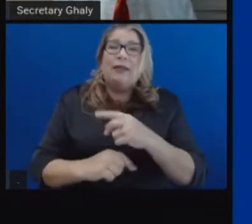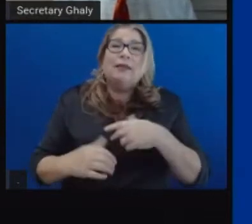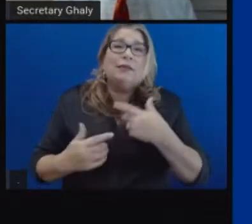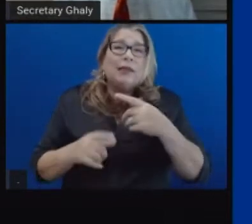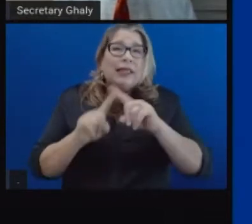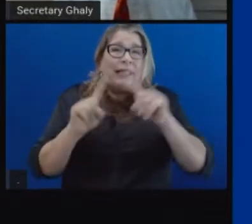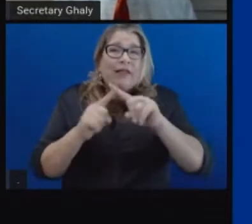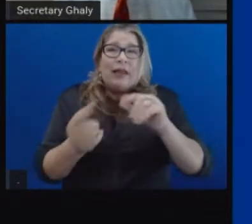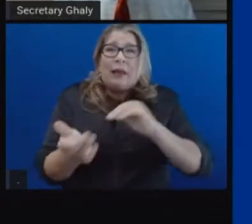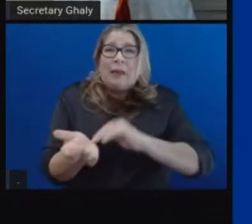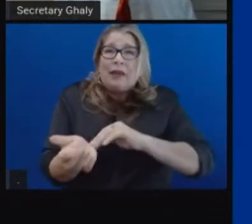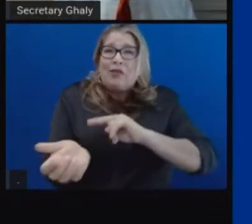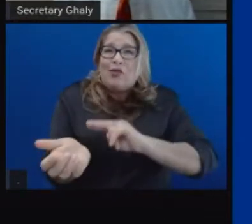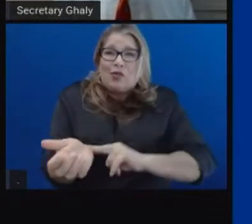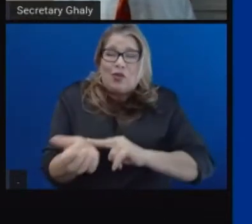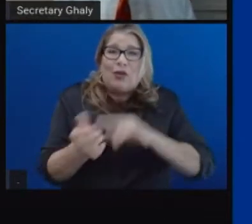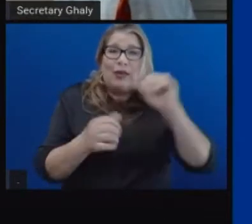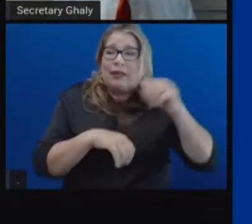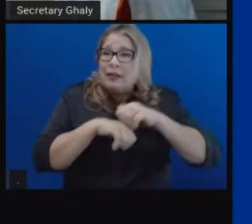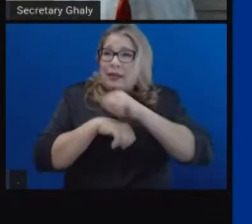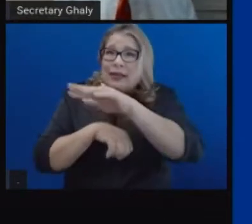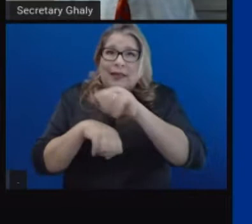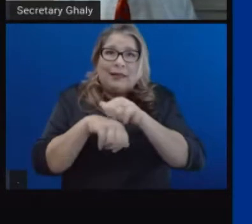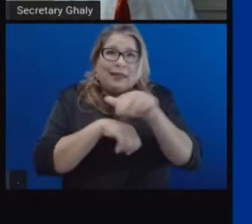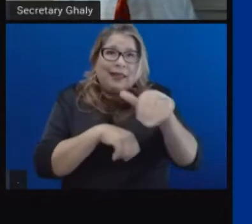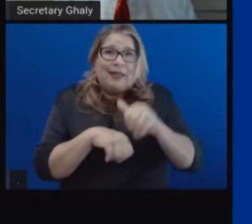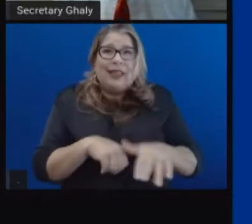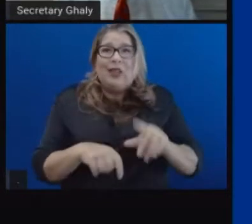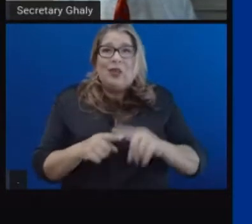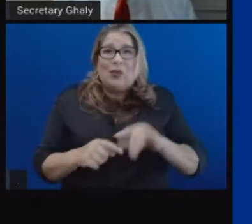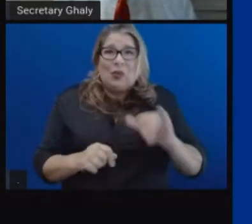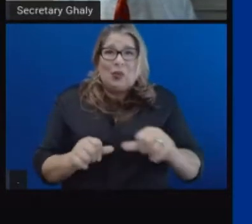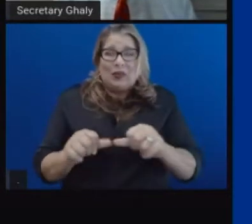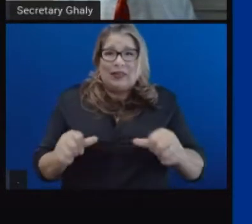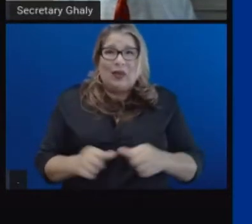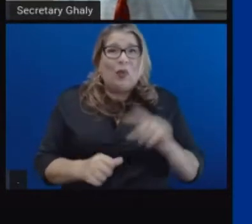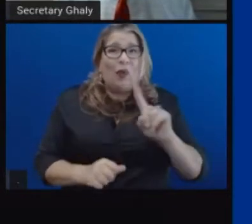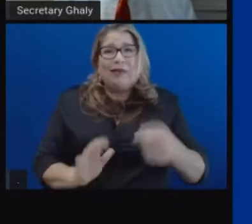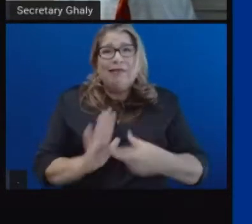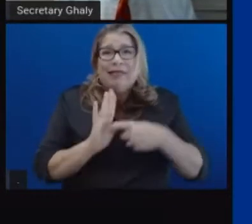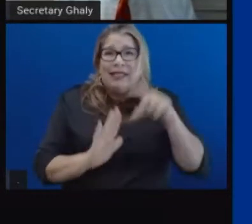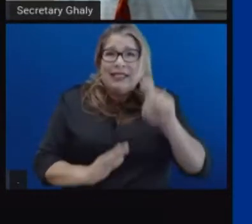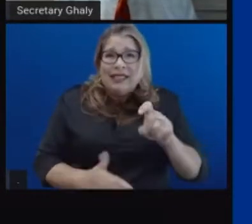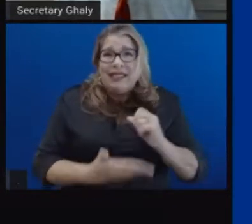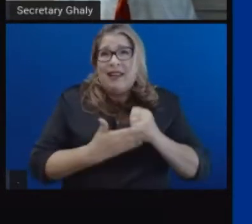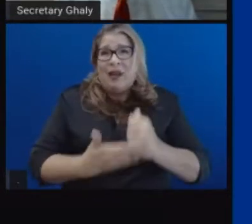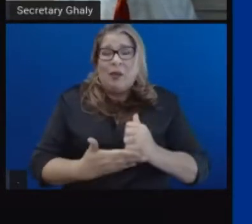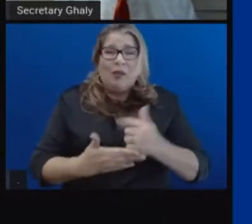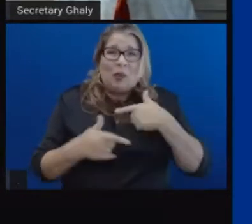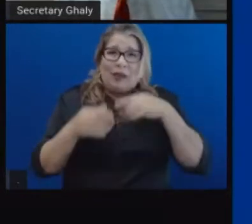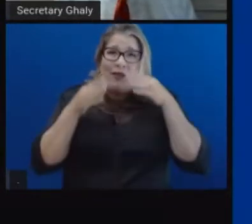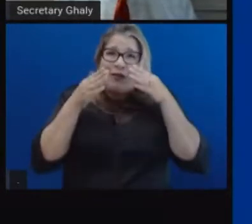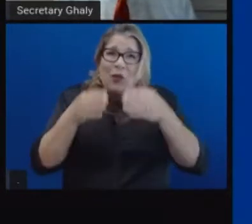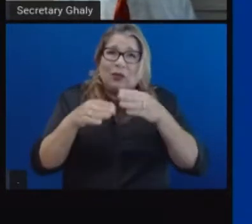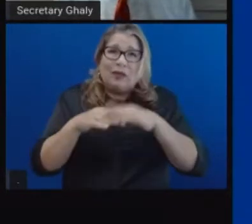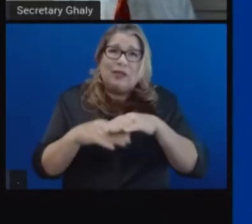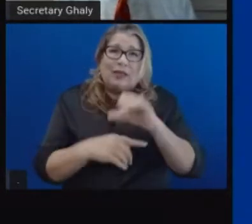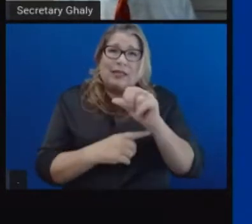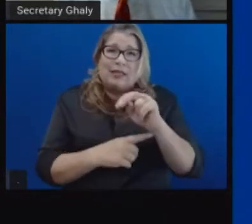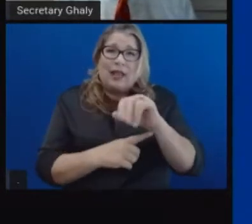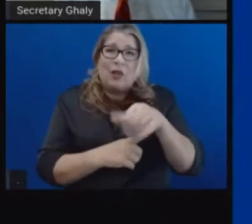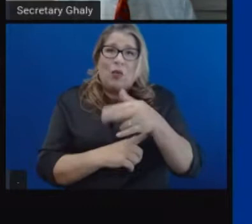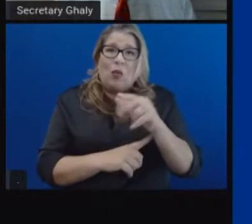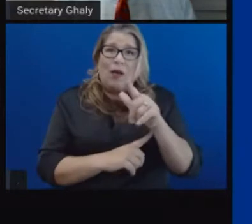professionals to the areas most impacted, so largely San Joaquin Valley, Southern California focused, continuing to deploy